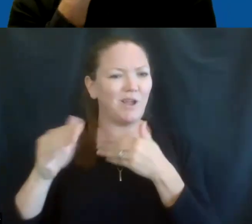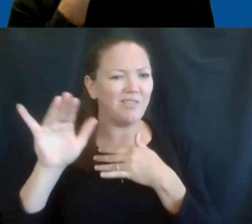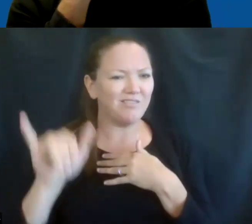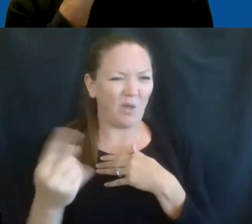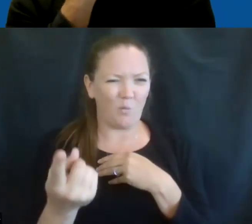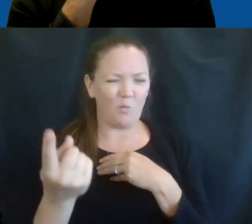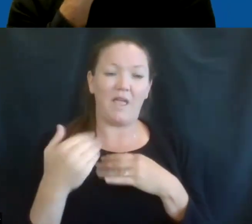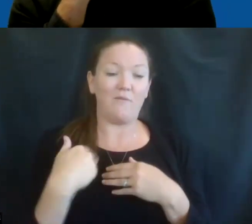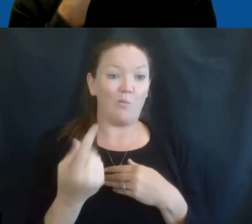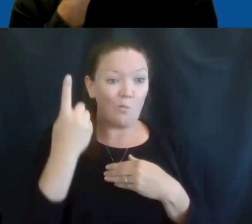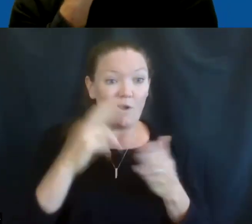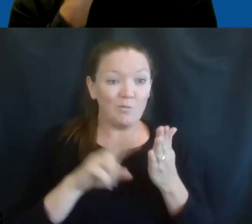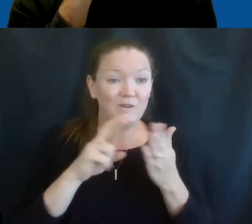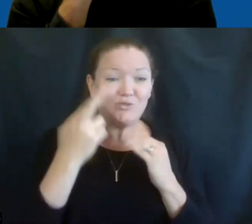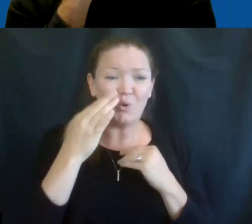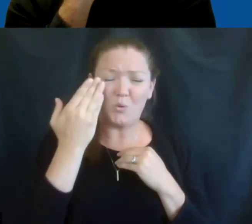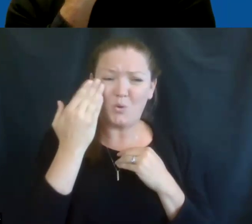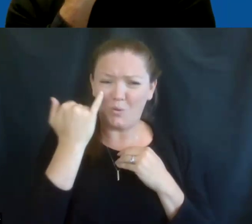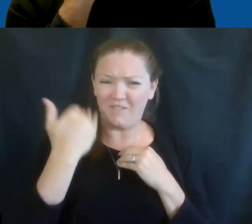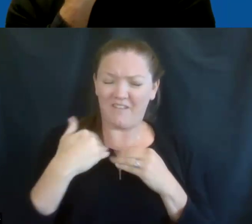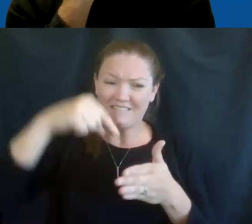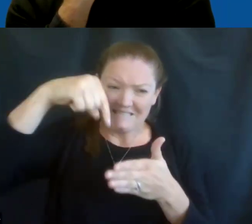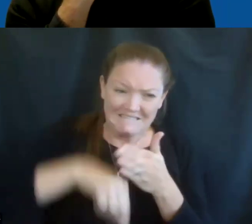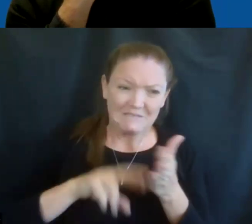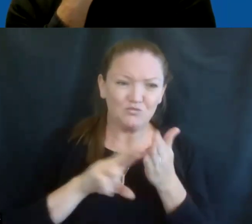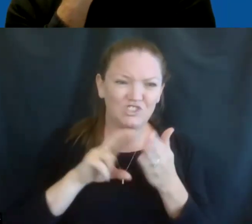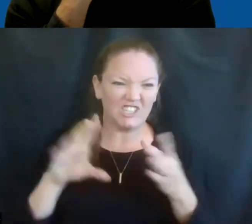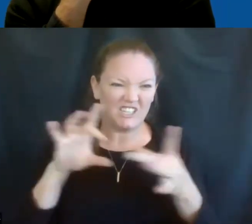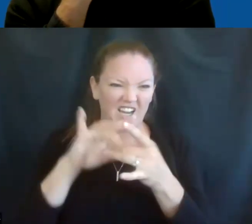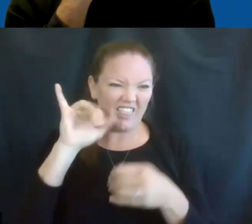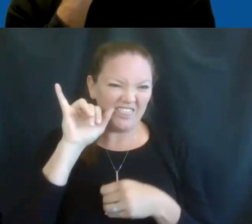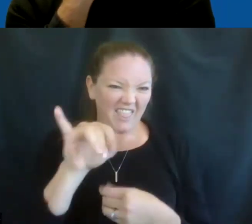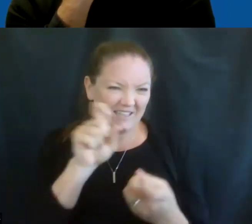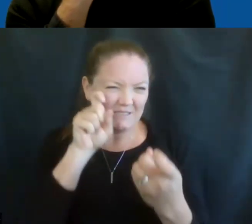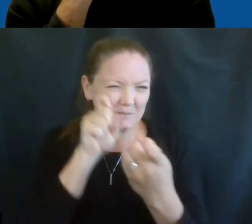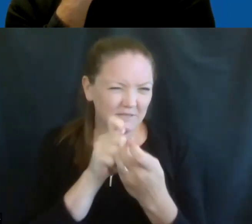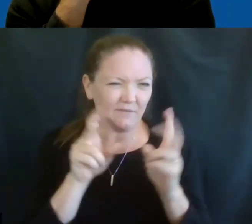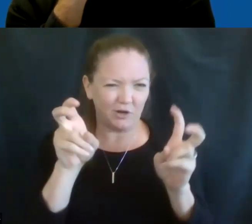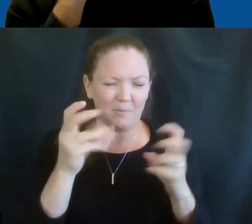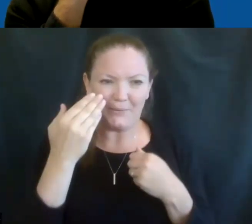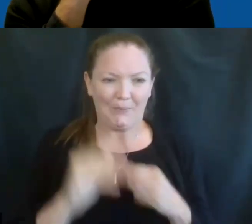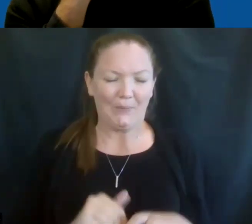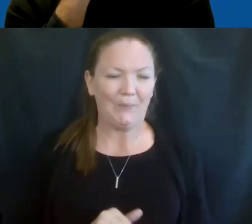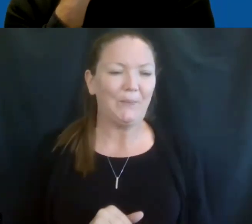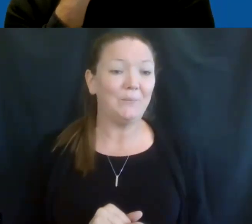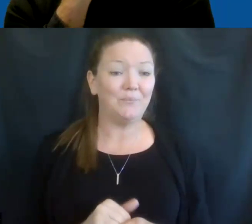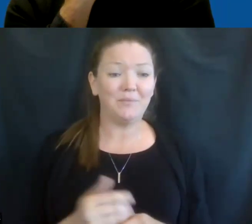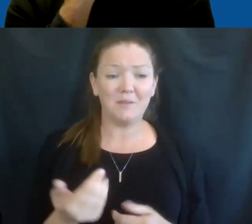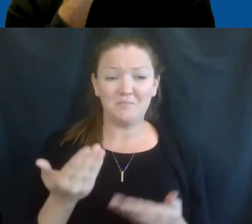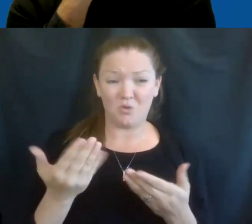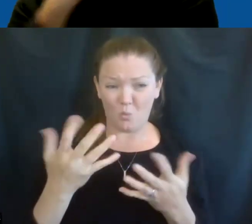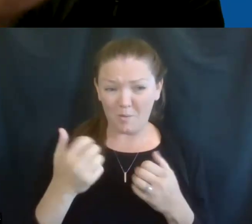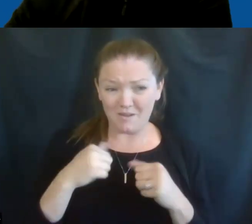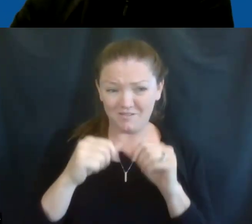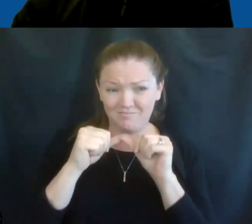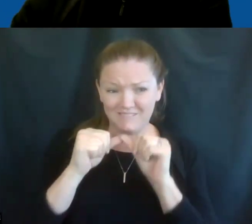study if there's a lot of work that has looked at that particular tension. I don't know if you want me to try and keep running through the rest of